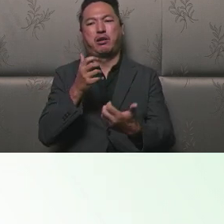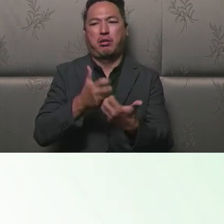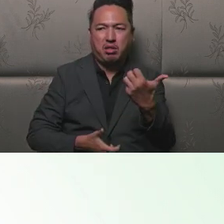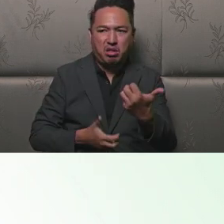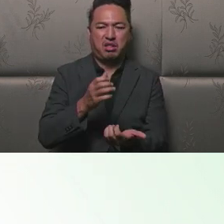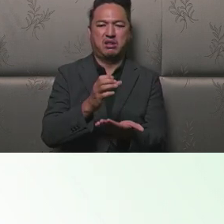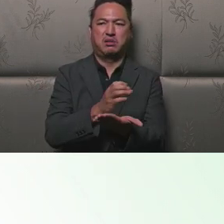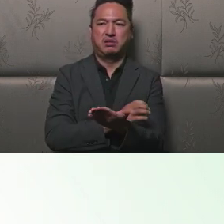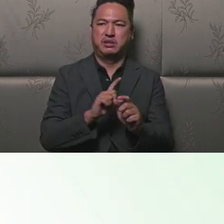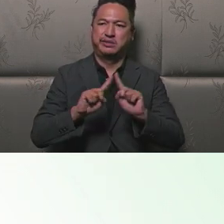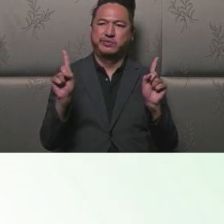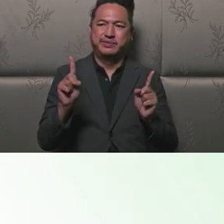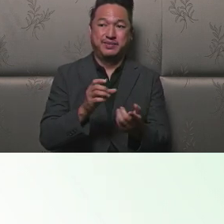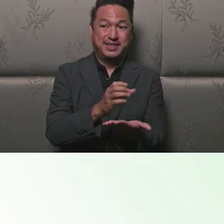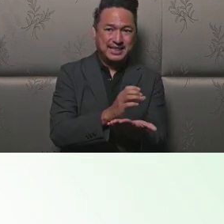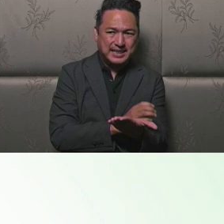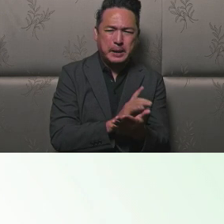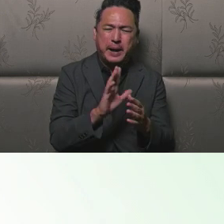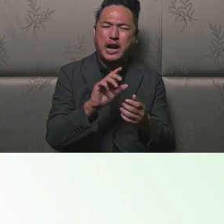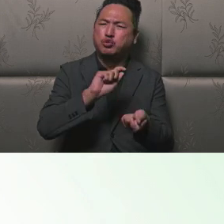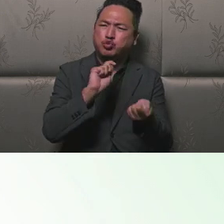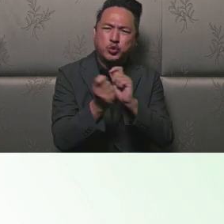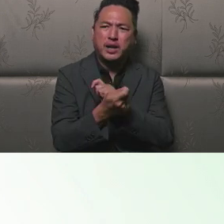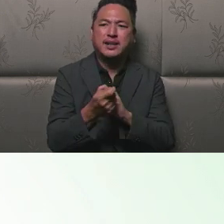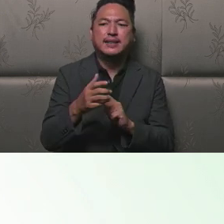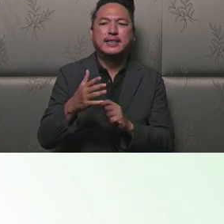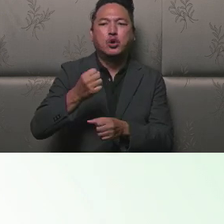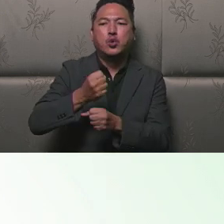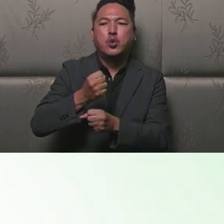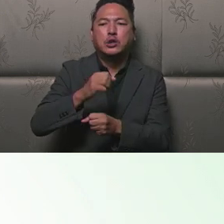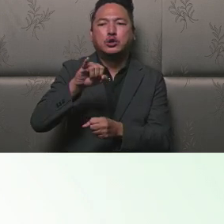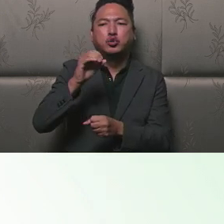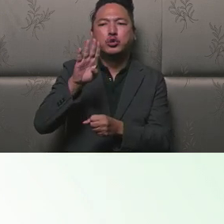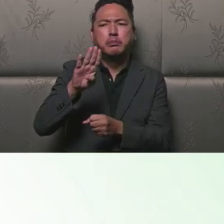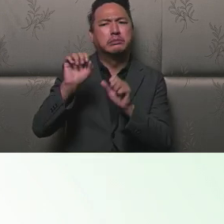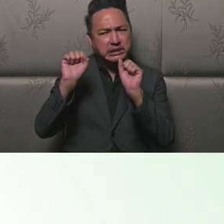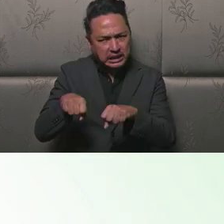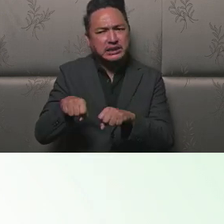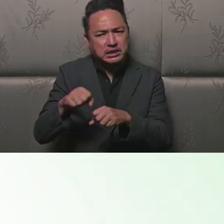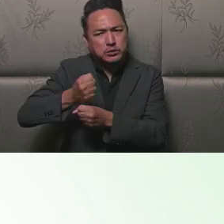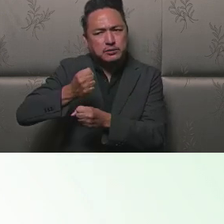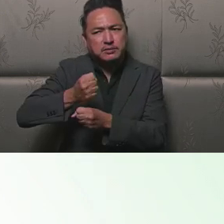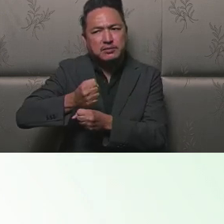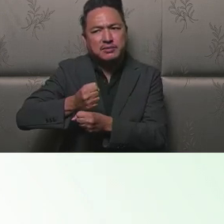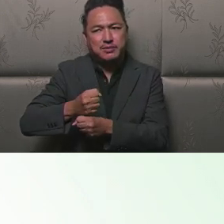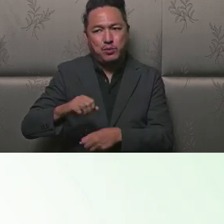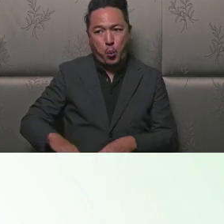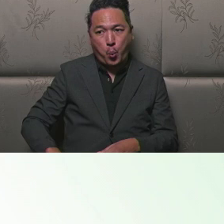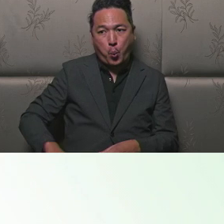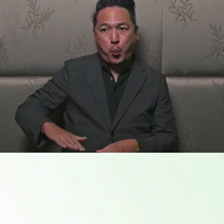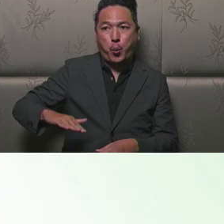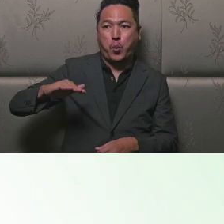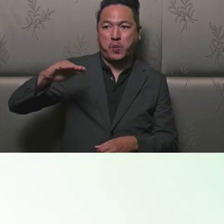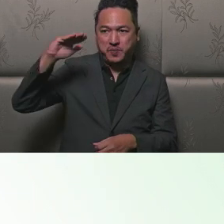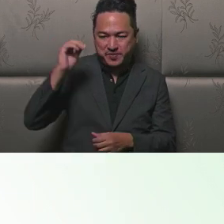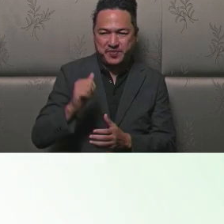to find different ways and work in areas where it's usually they have the right to work and where they can move ahead. We've